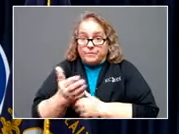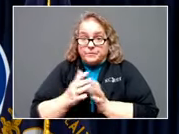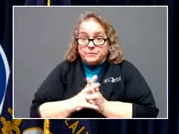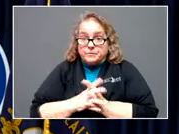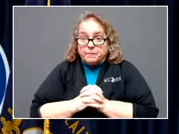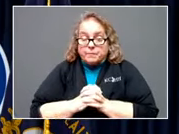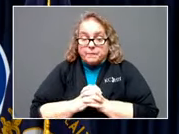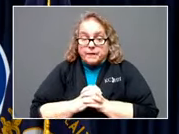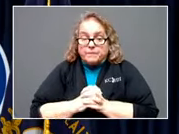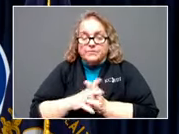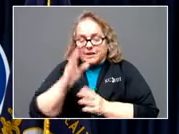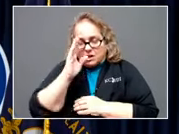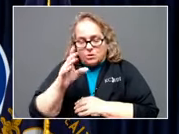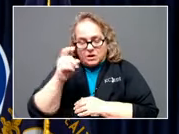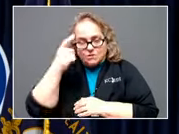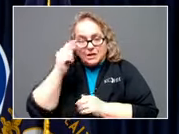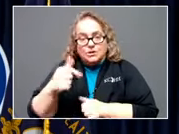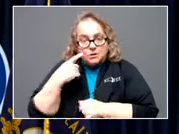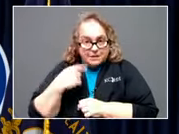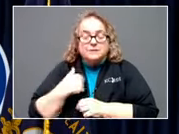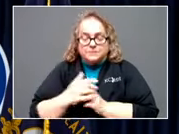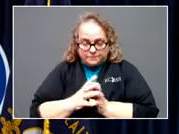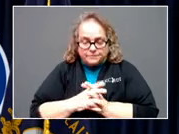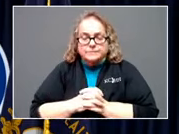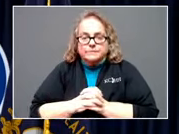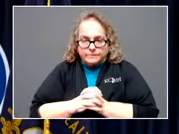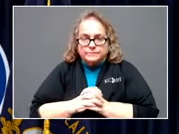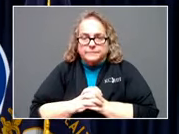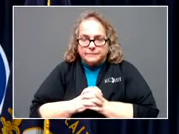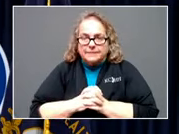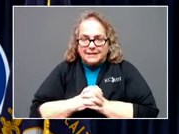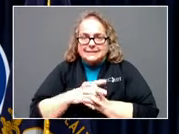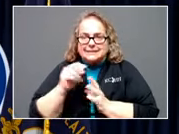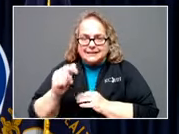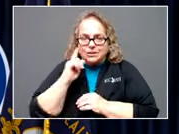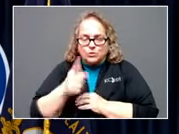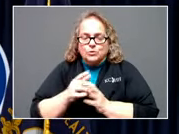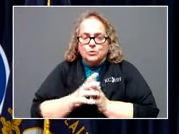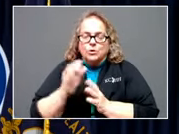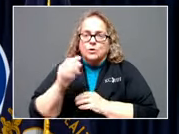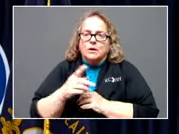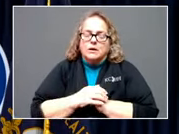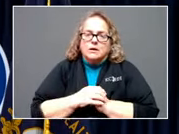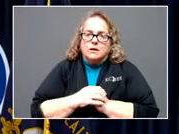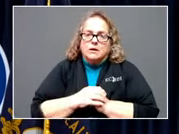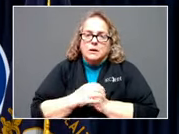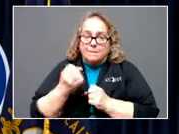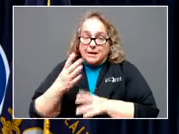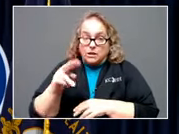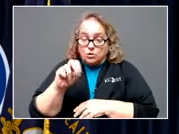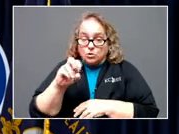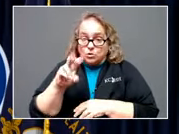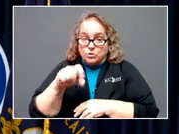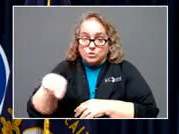Hi, Governor. Can you hear me? I can hear you. Okay. Many news outlets are reporting that